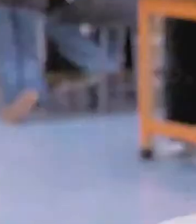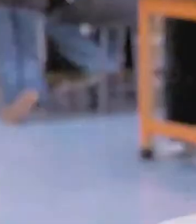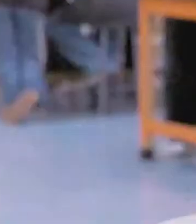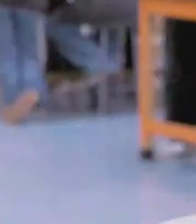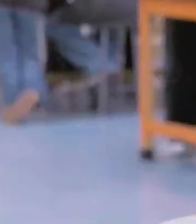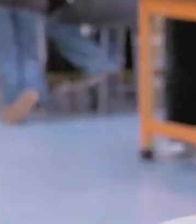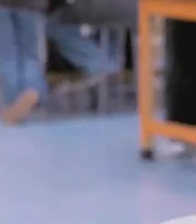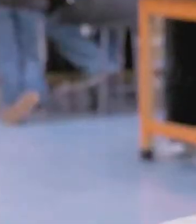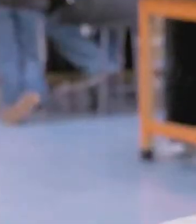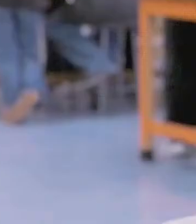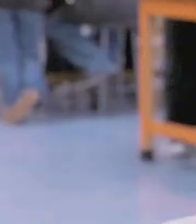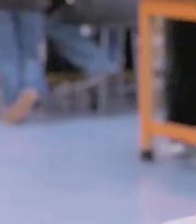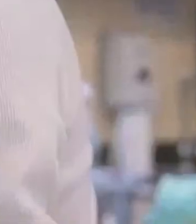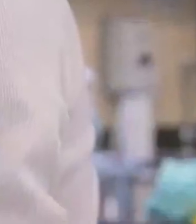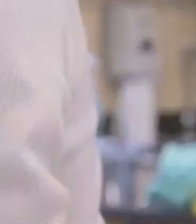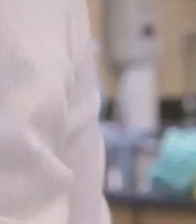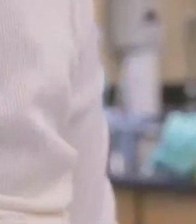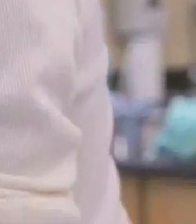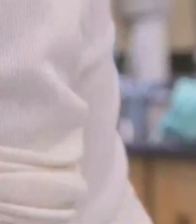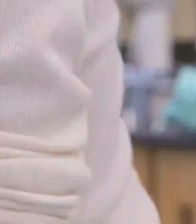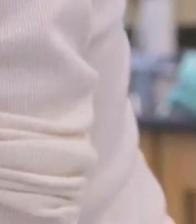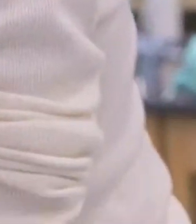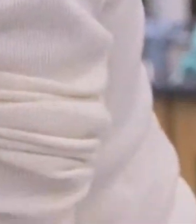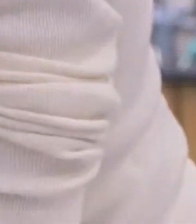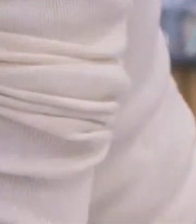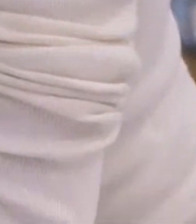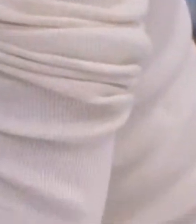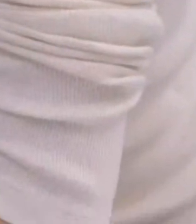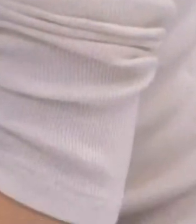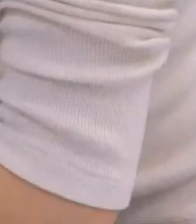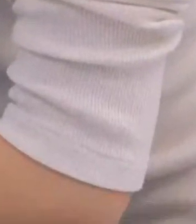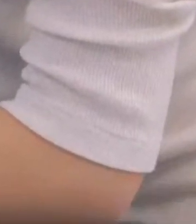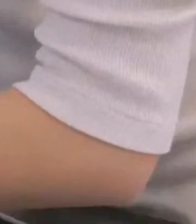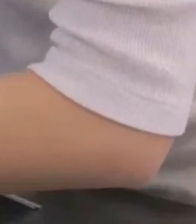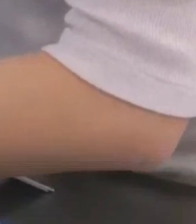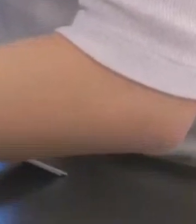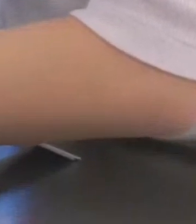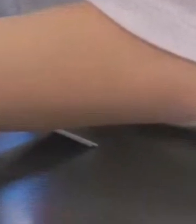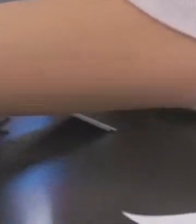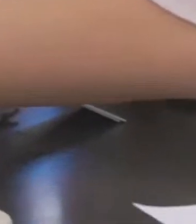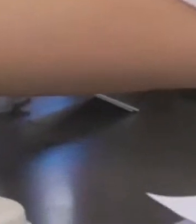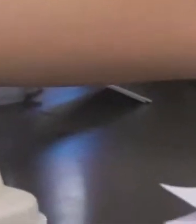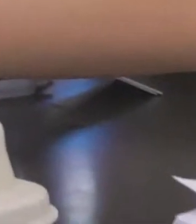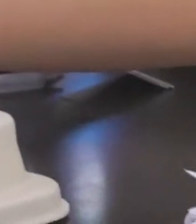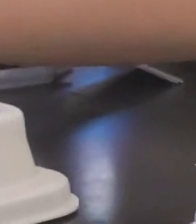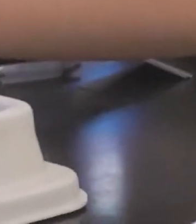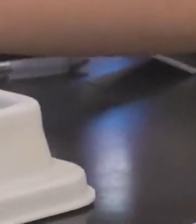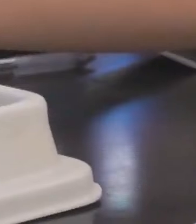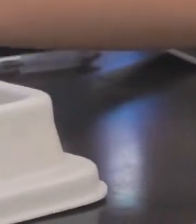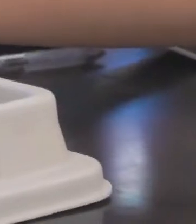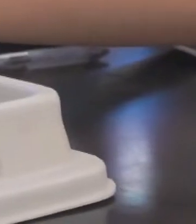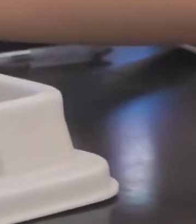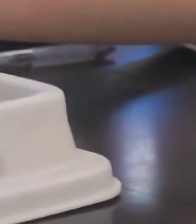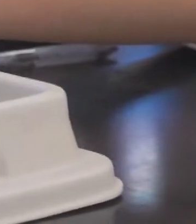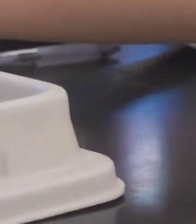My CTE classes showed me that I could make a difference in medicine, and now I'm on my way to medical school.